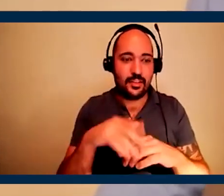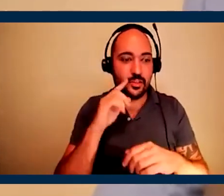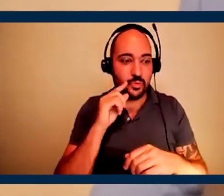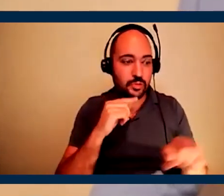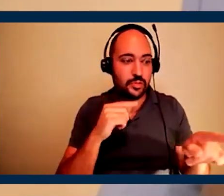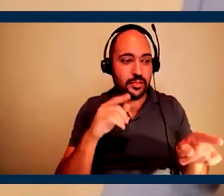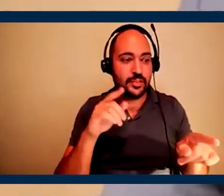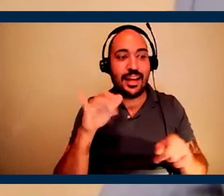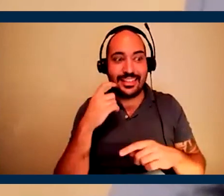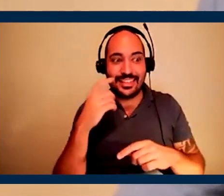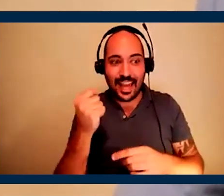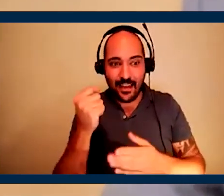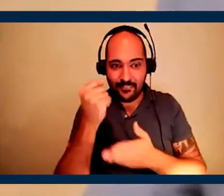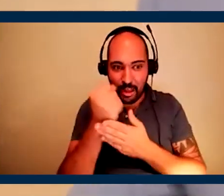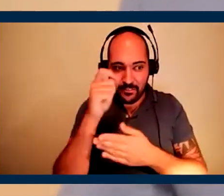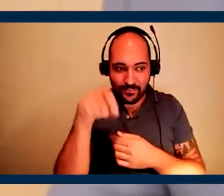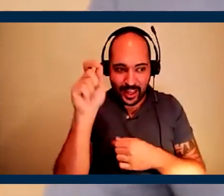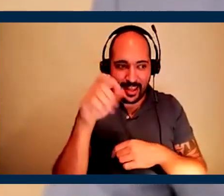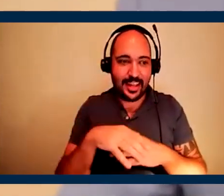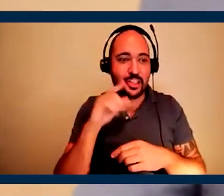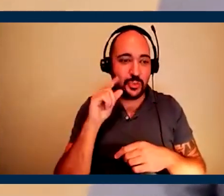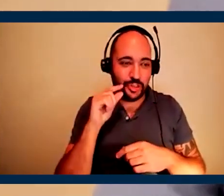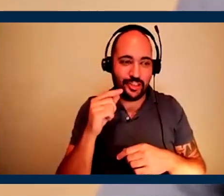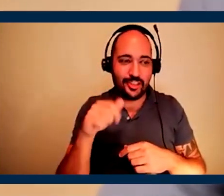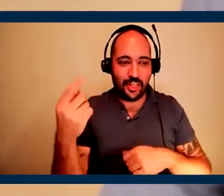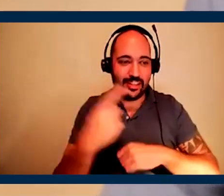got verified on Twitter, by the way, I just saw the other day.